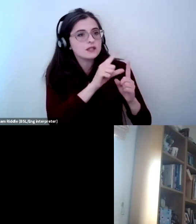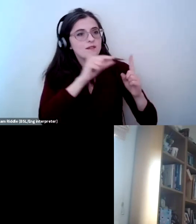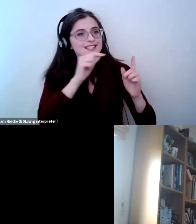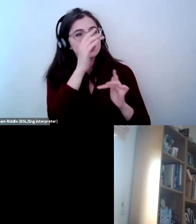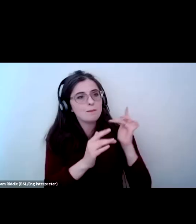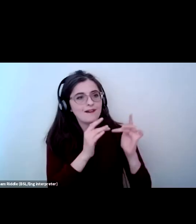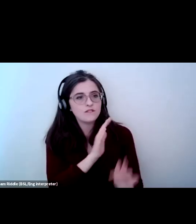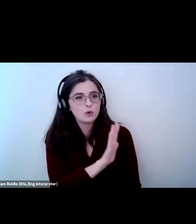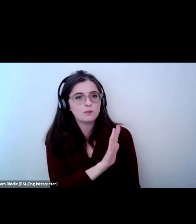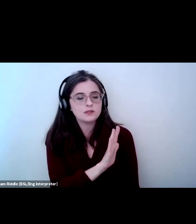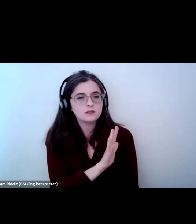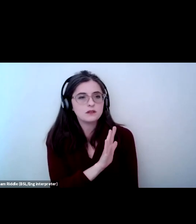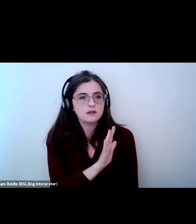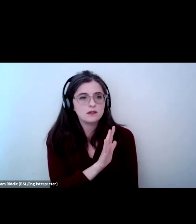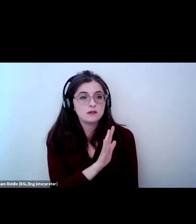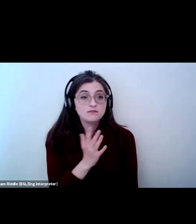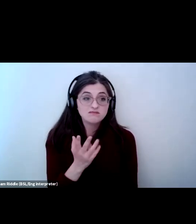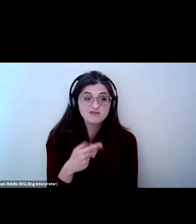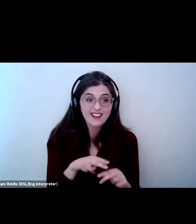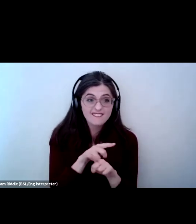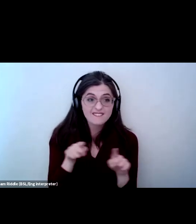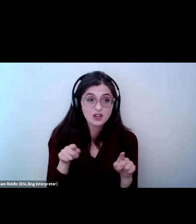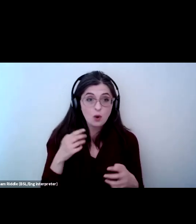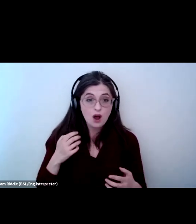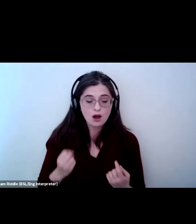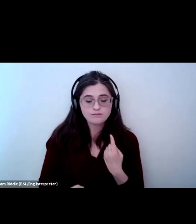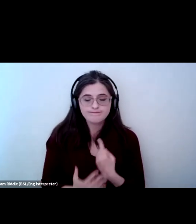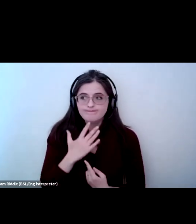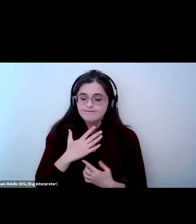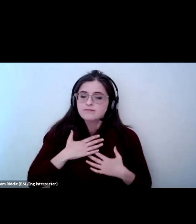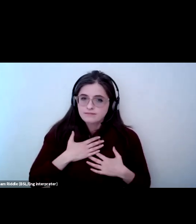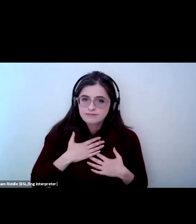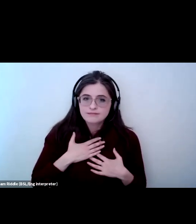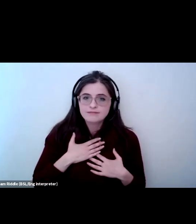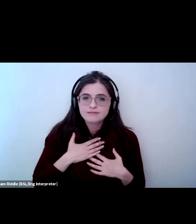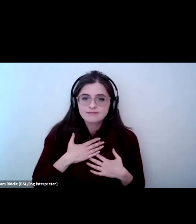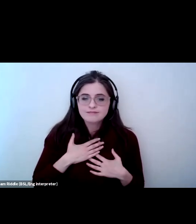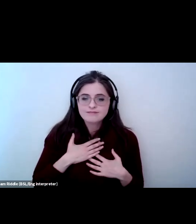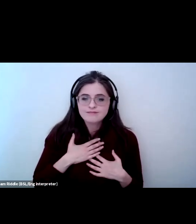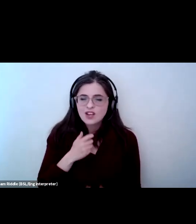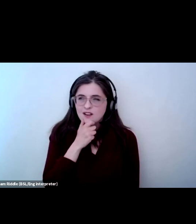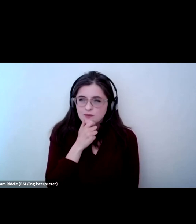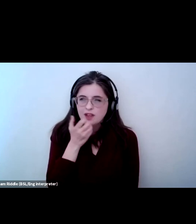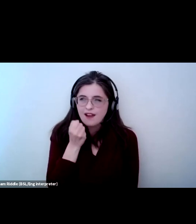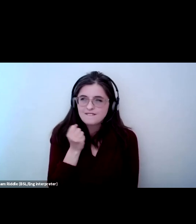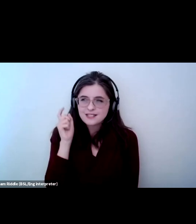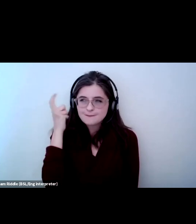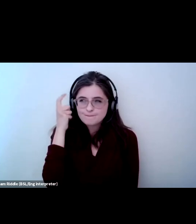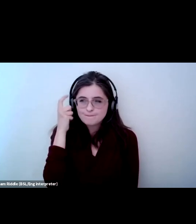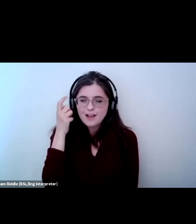platforms. So if any of you are inspired to take an idea you have for this